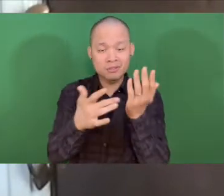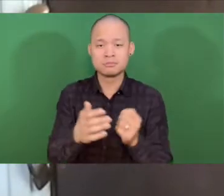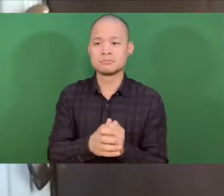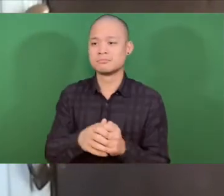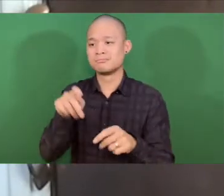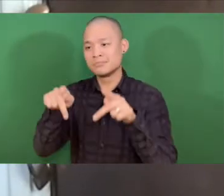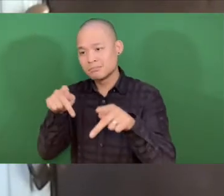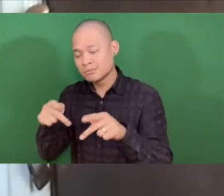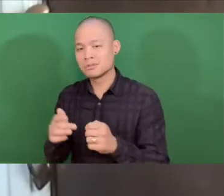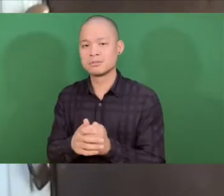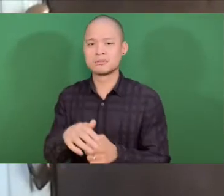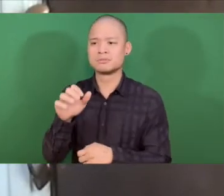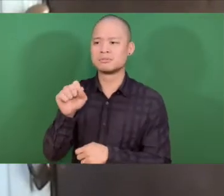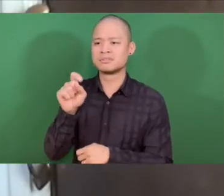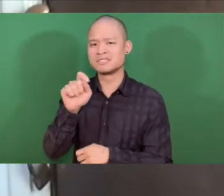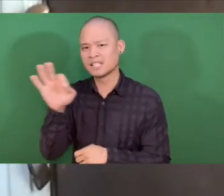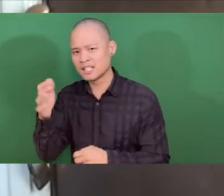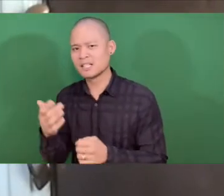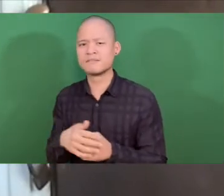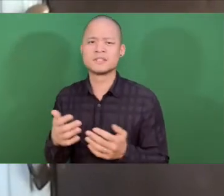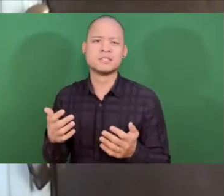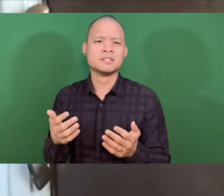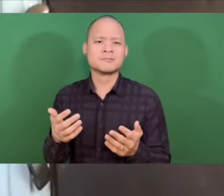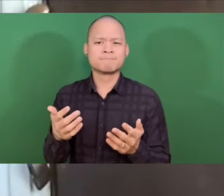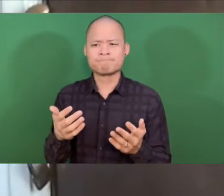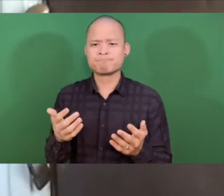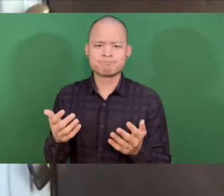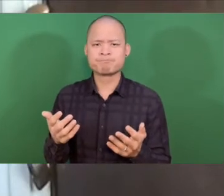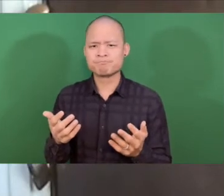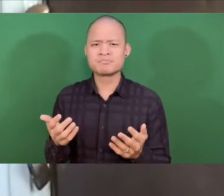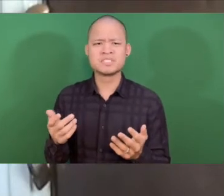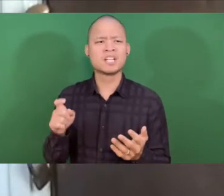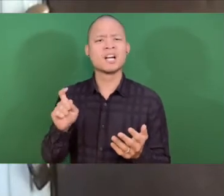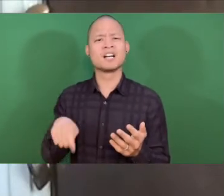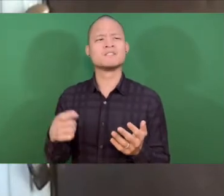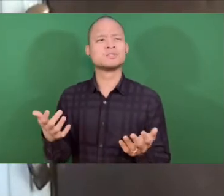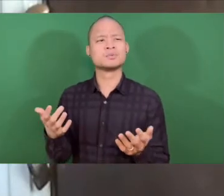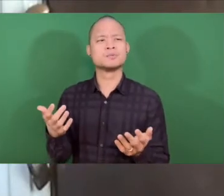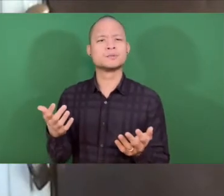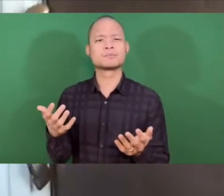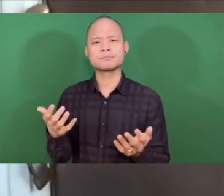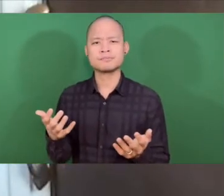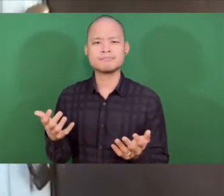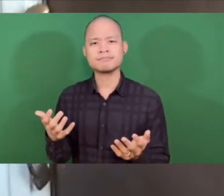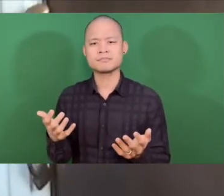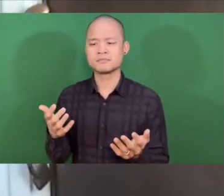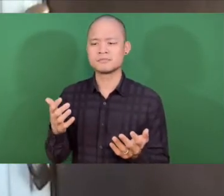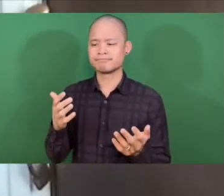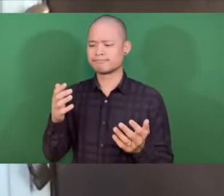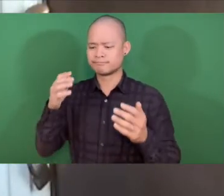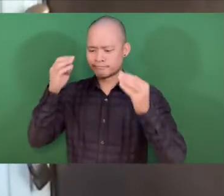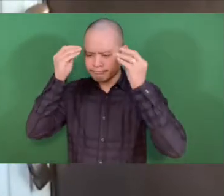staff that I have. And so I have to build it into